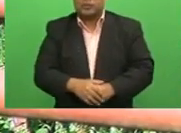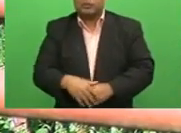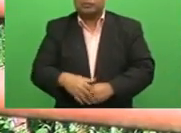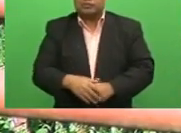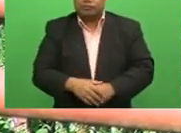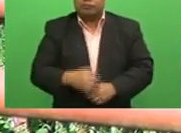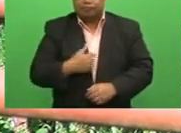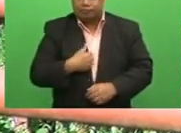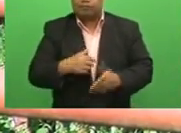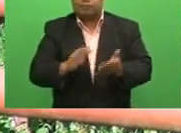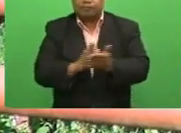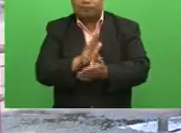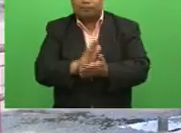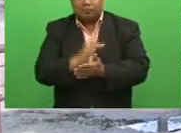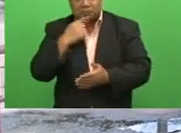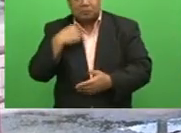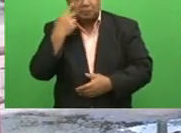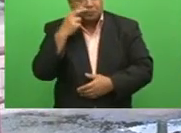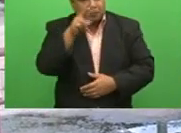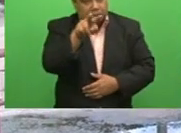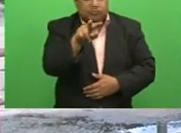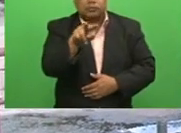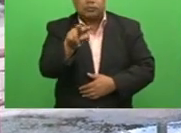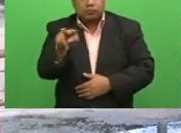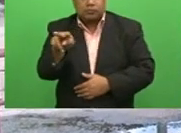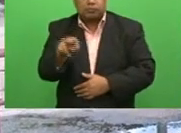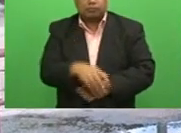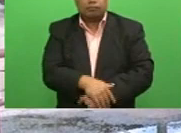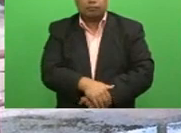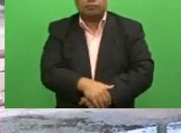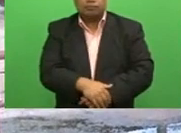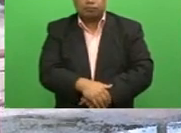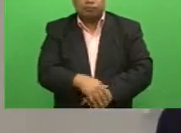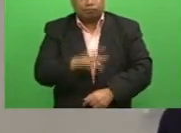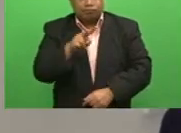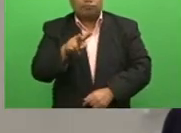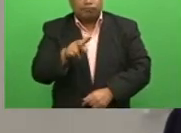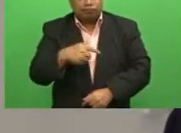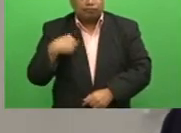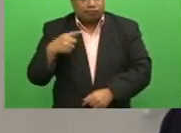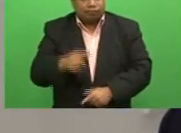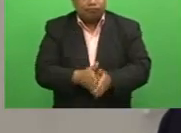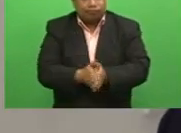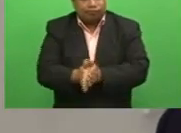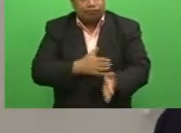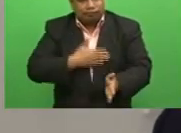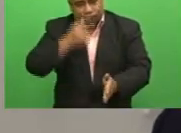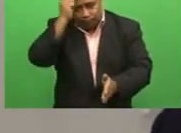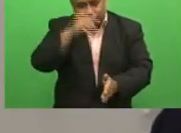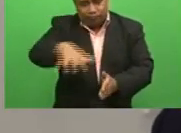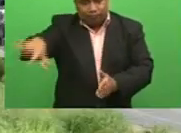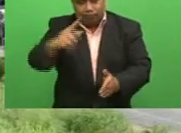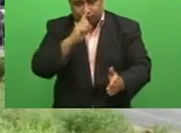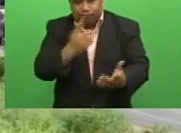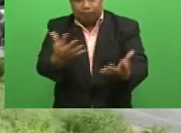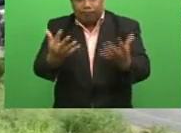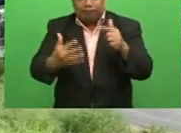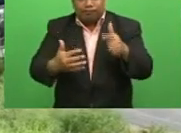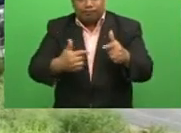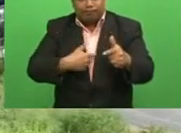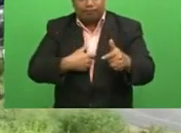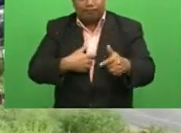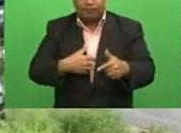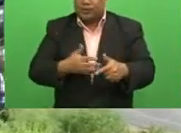that there's a pronounced interest from all sectors, from all people. The